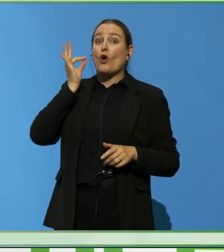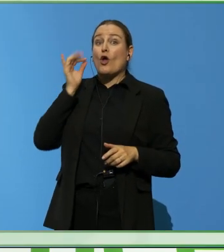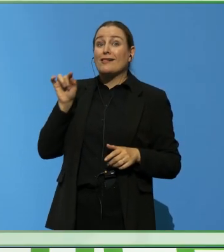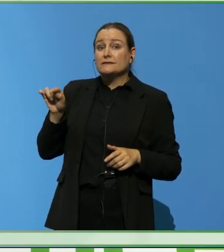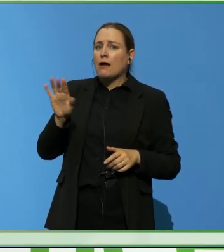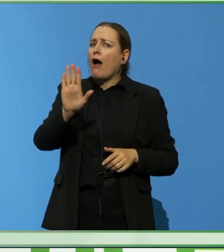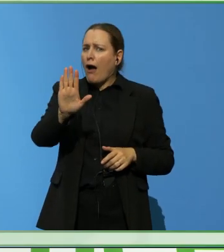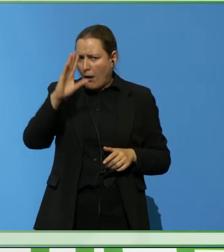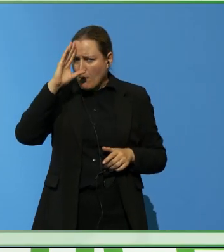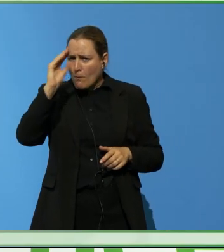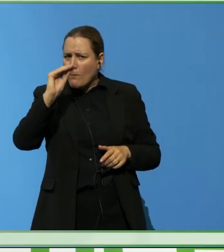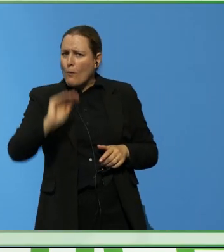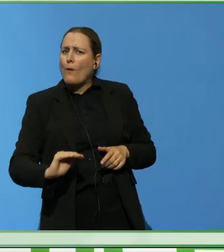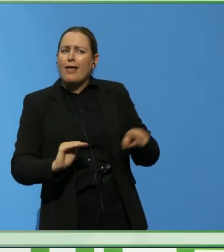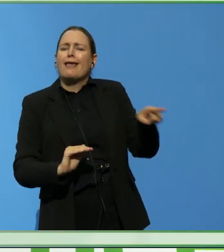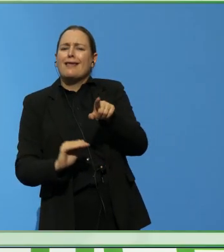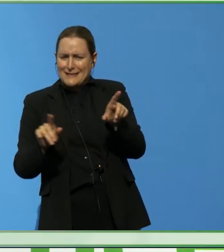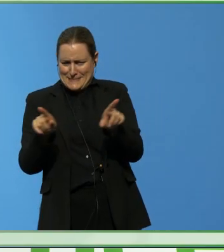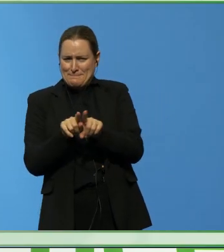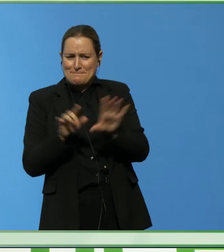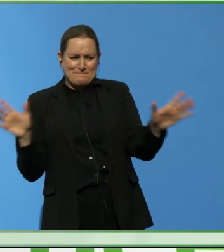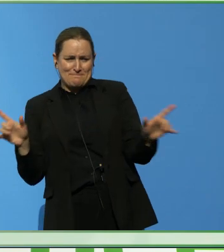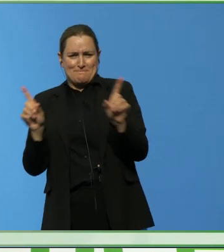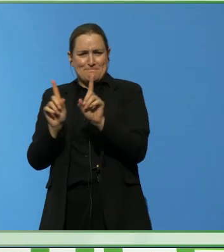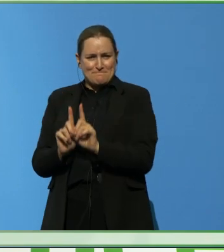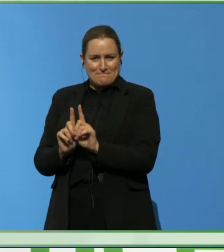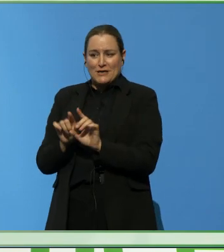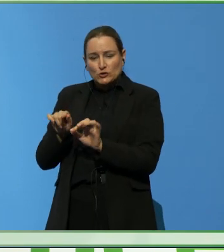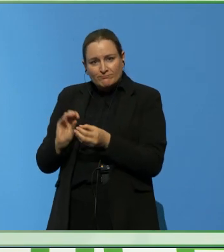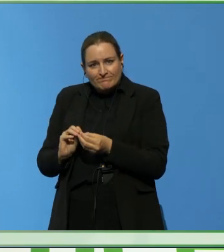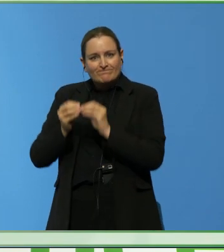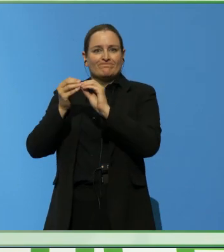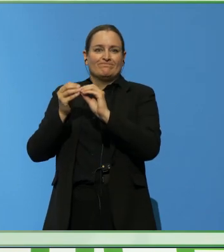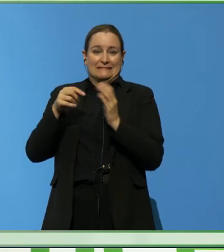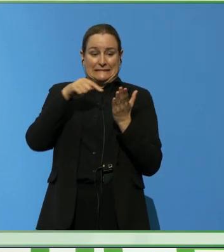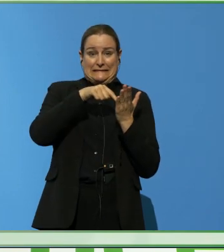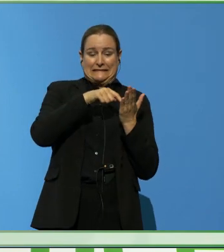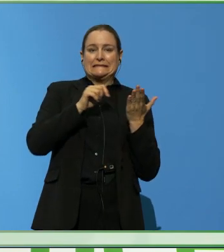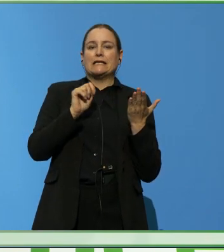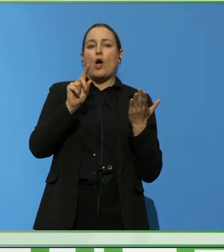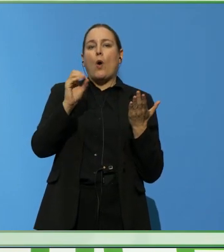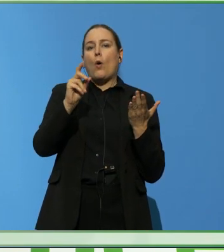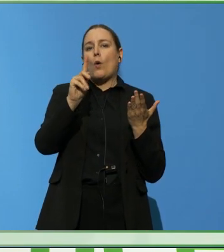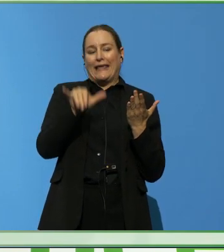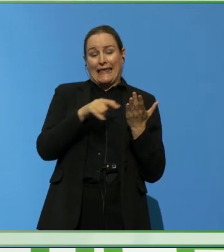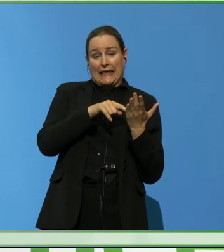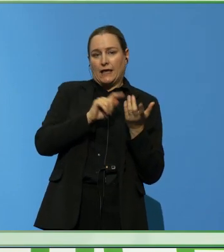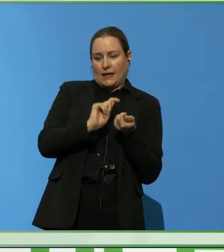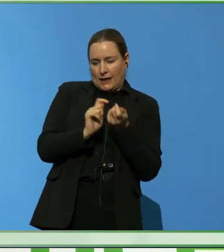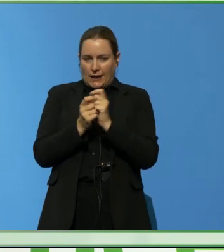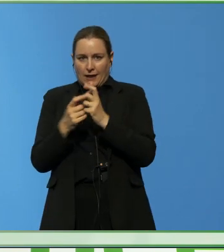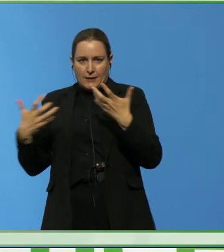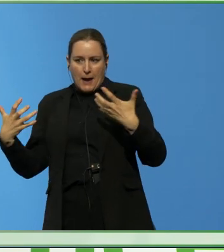Oki deployment and localization journey. And this toolkit, here you can see a screenshot, was tested and consulted